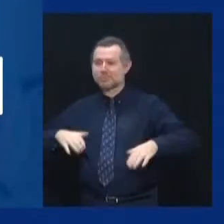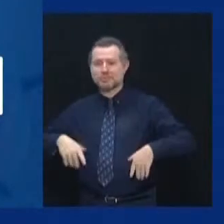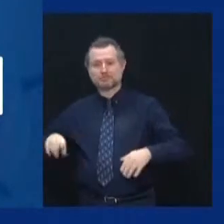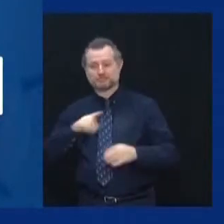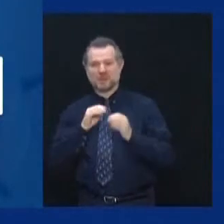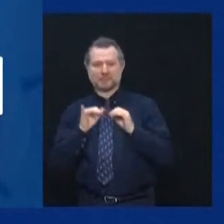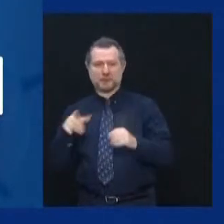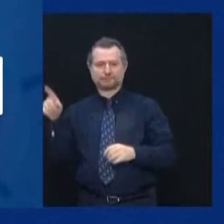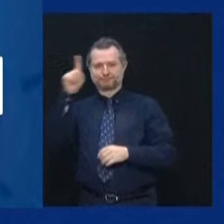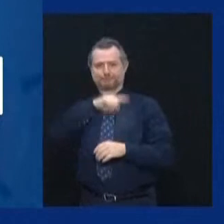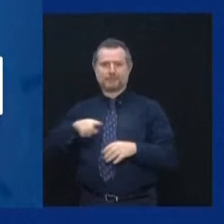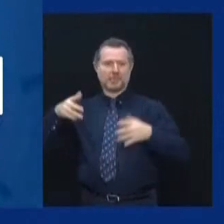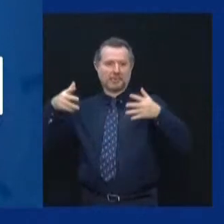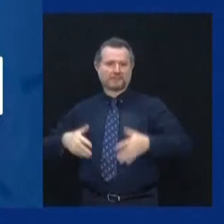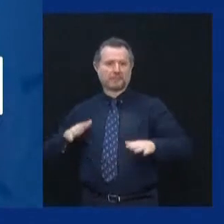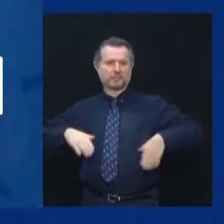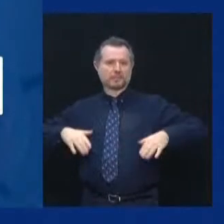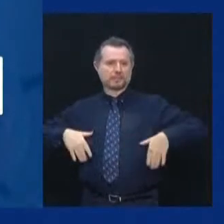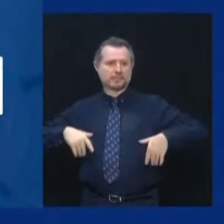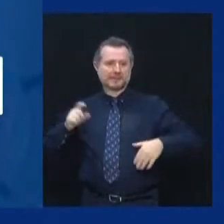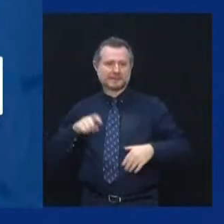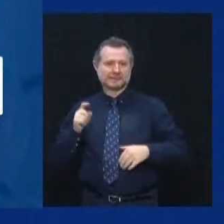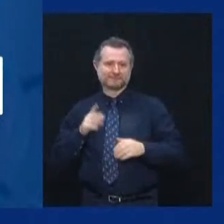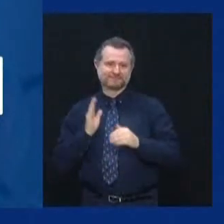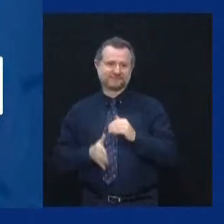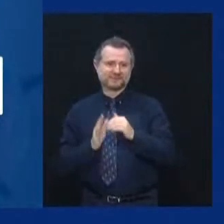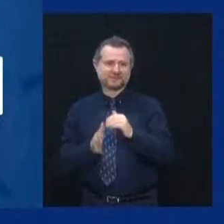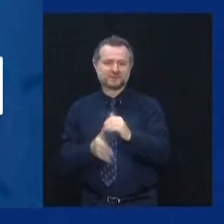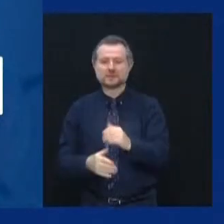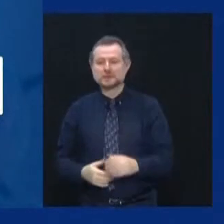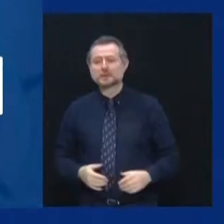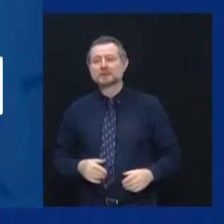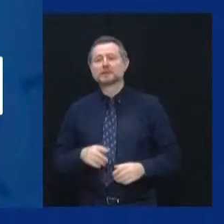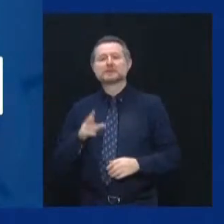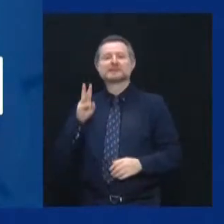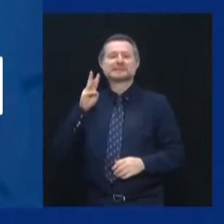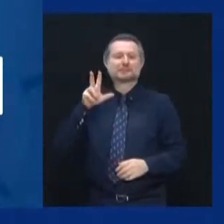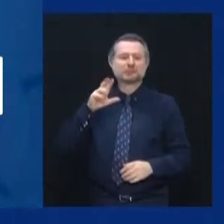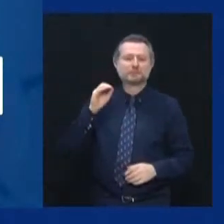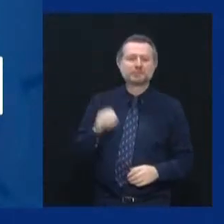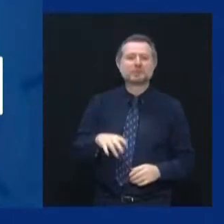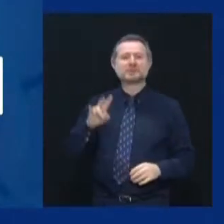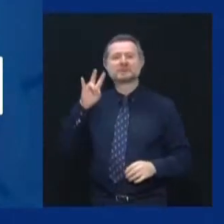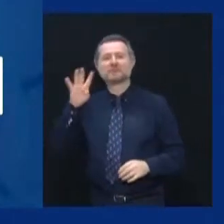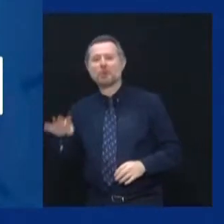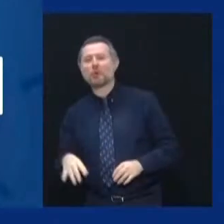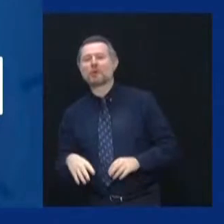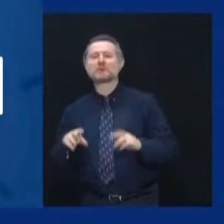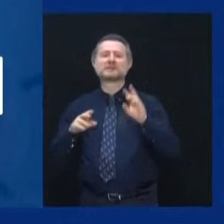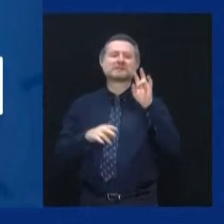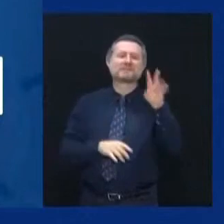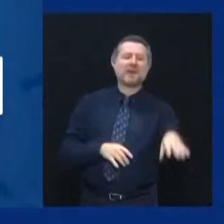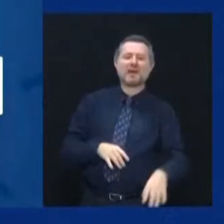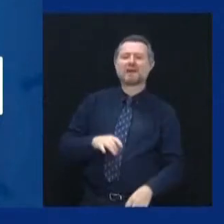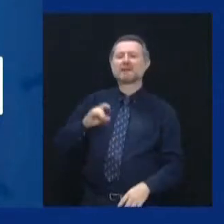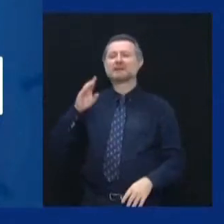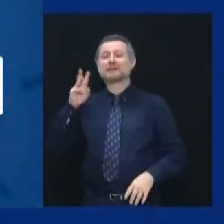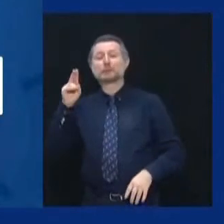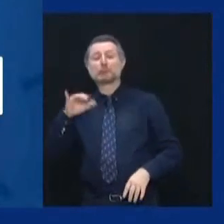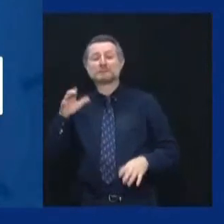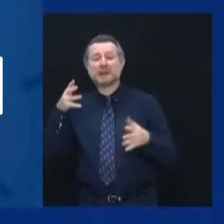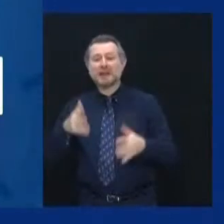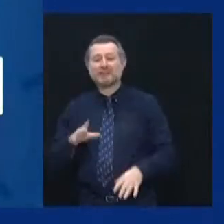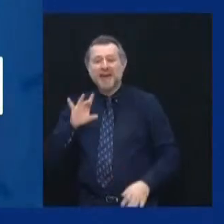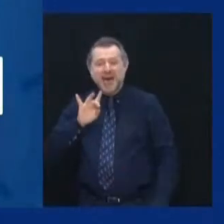The inverse number, 63, 74, 75, New York City,